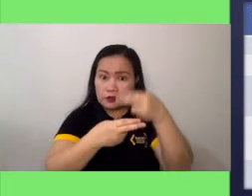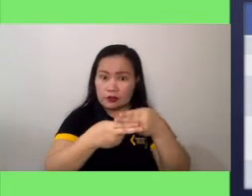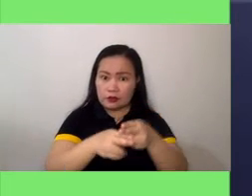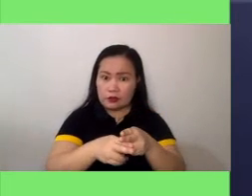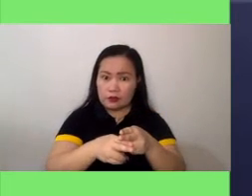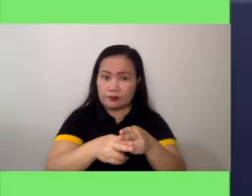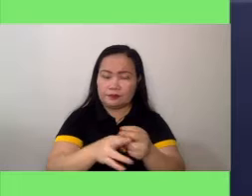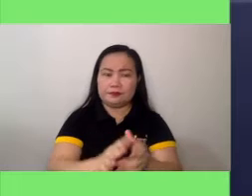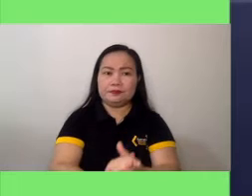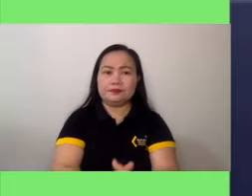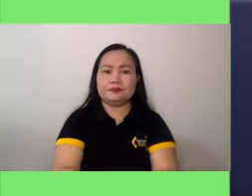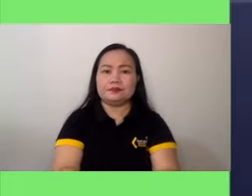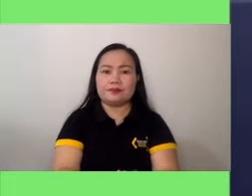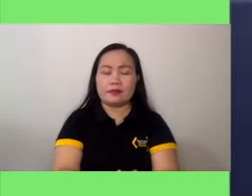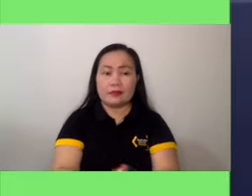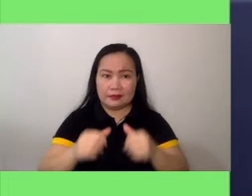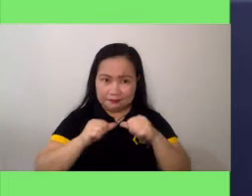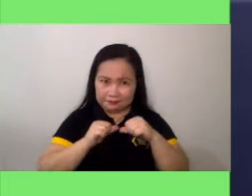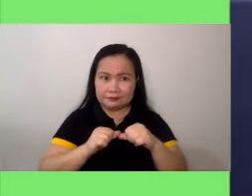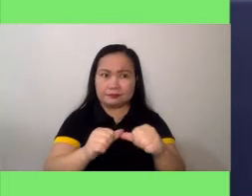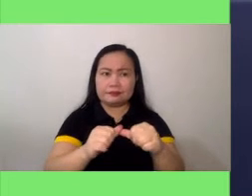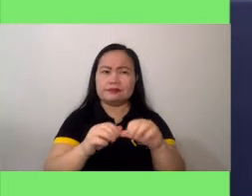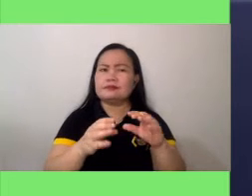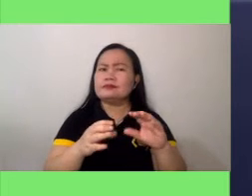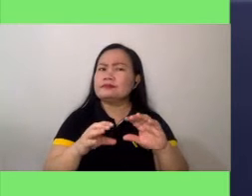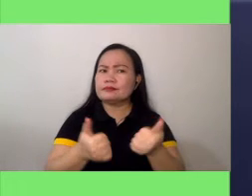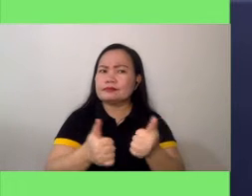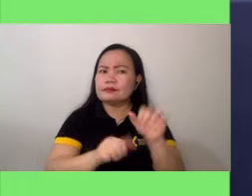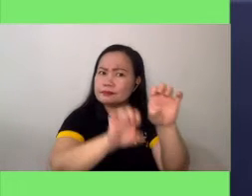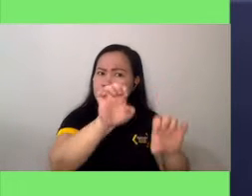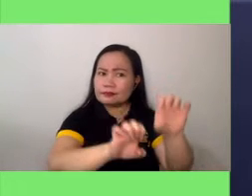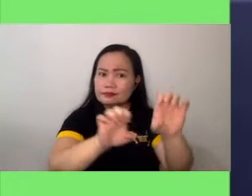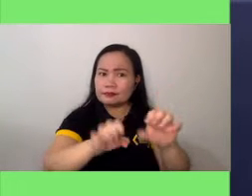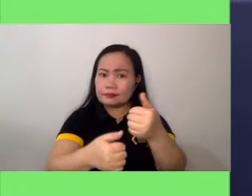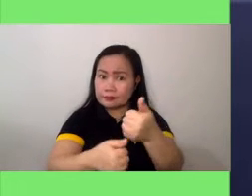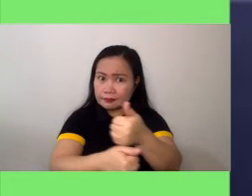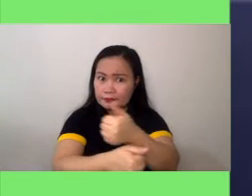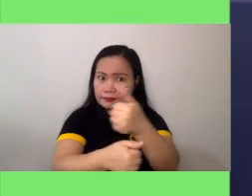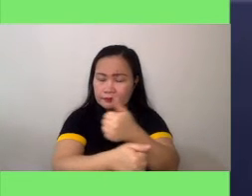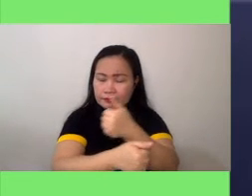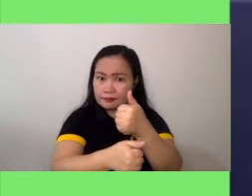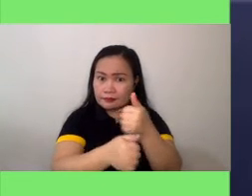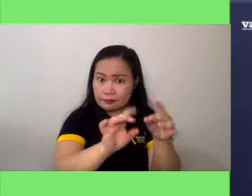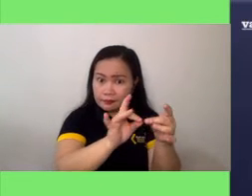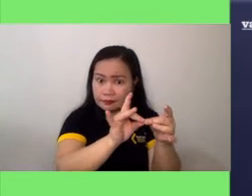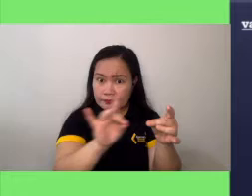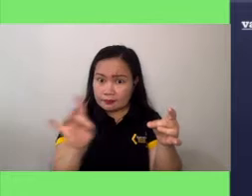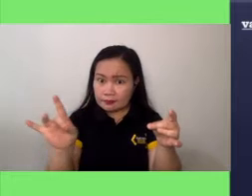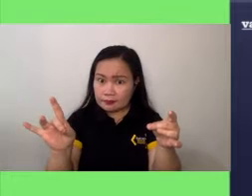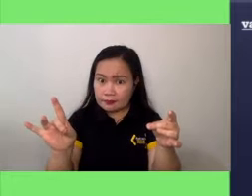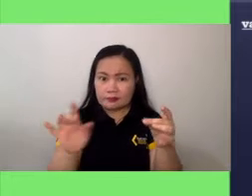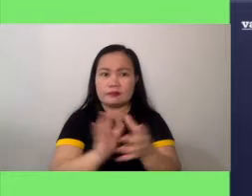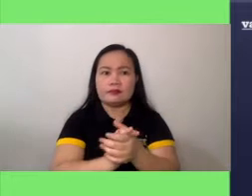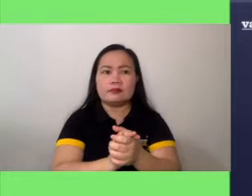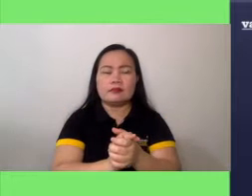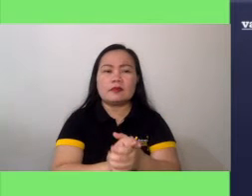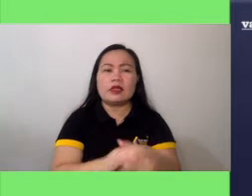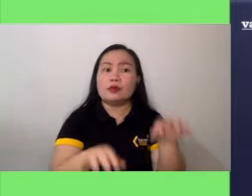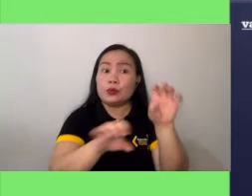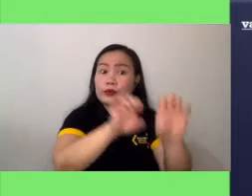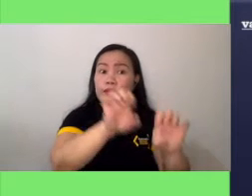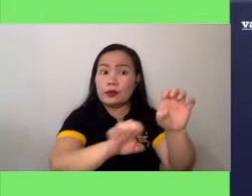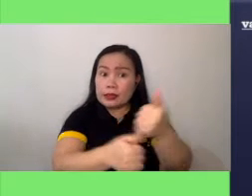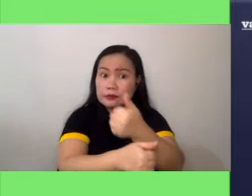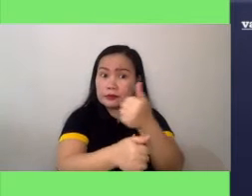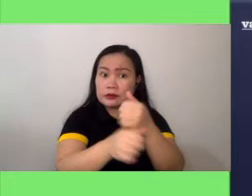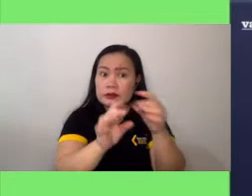notations. Okay, so let's proceed on how to evaluate algebraic expression. So, given this, so evaluate